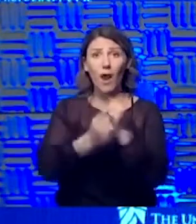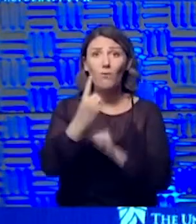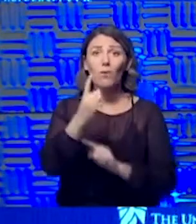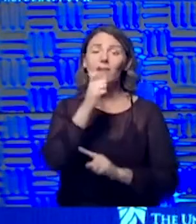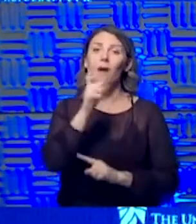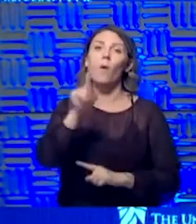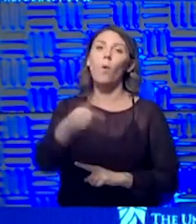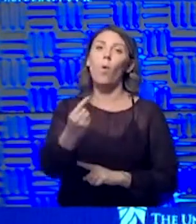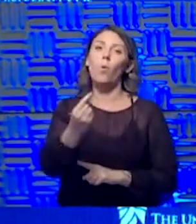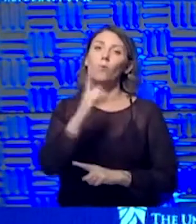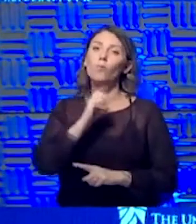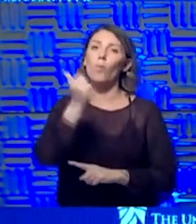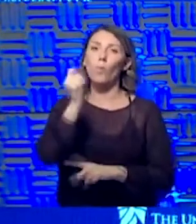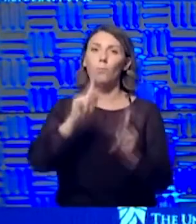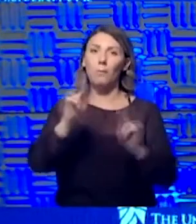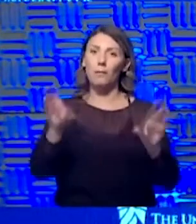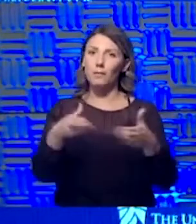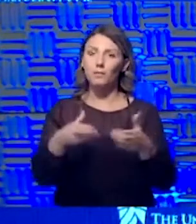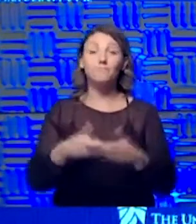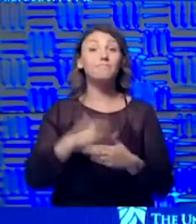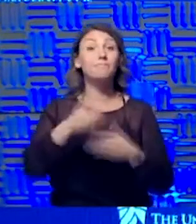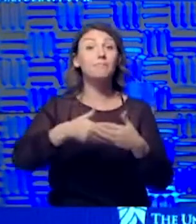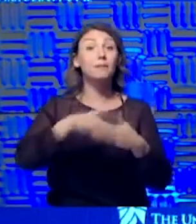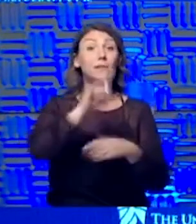Next question.